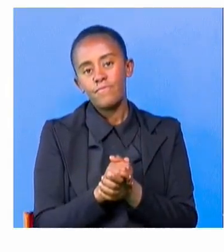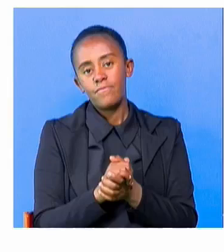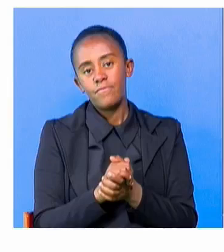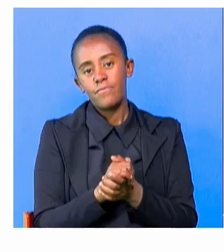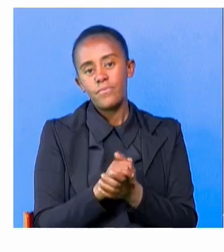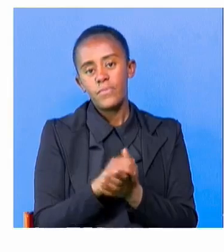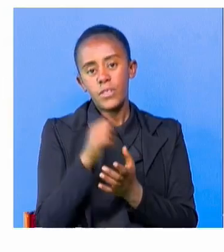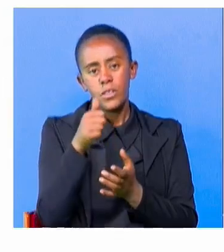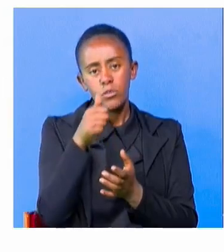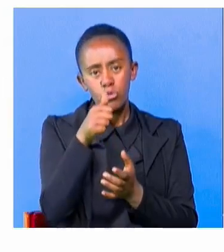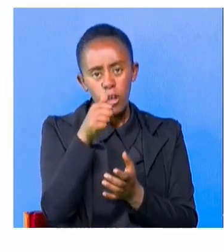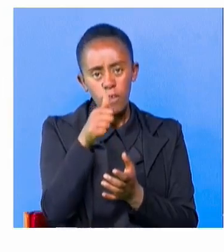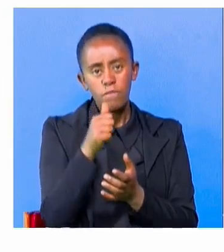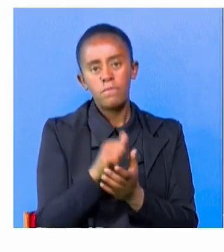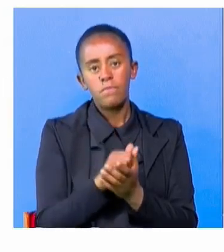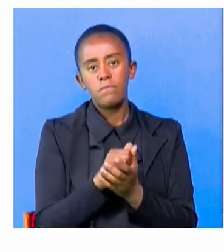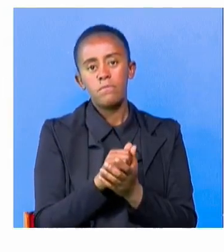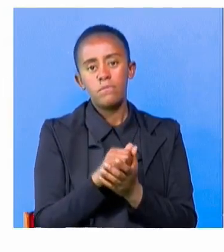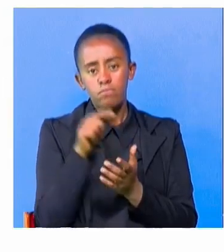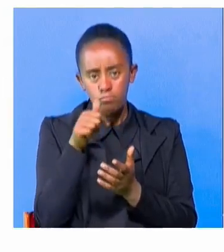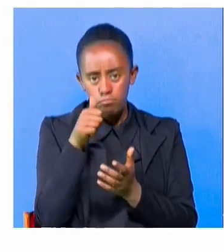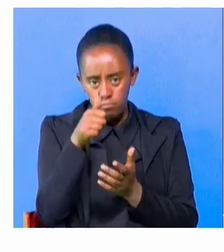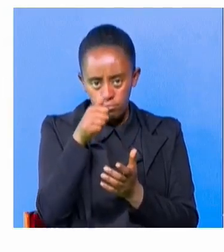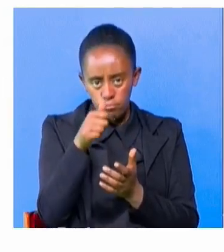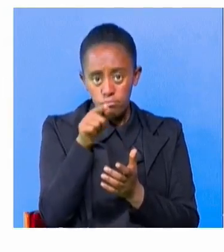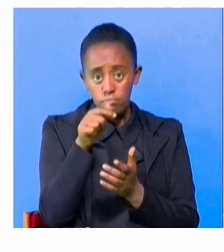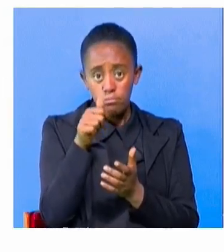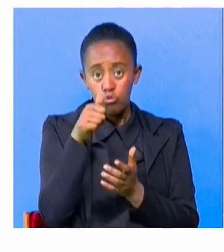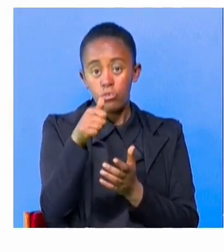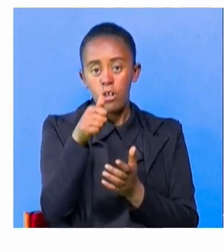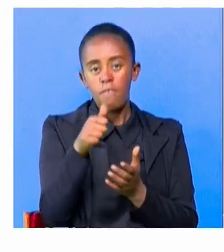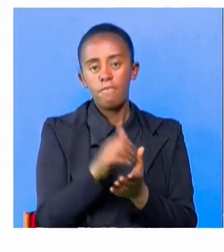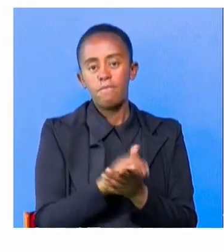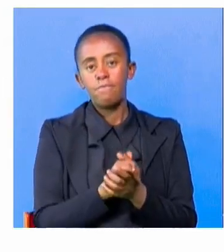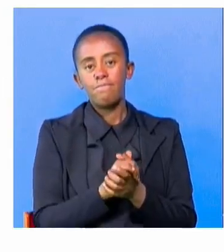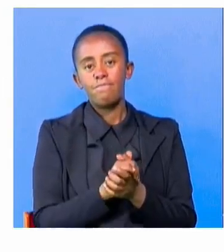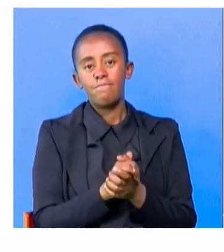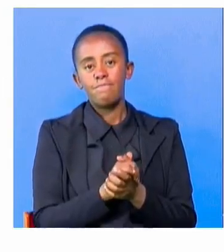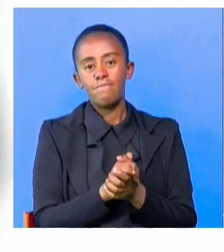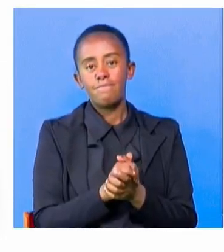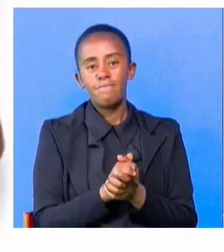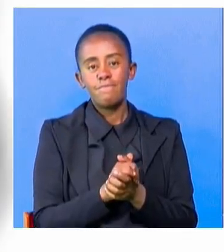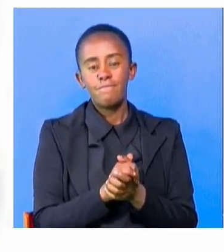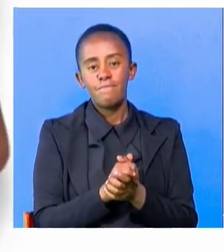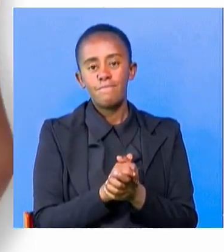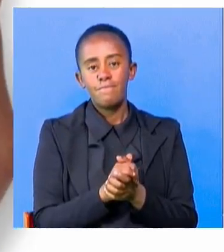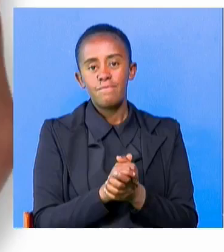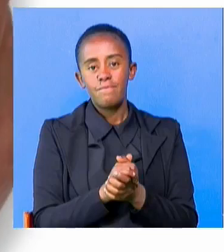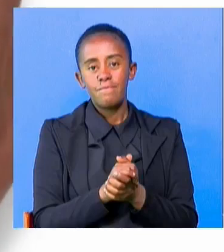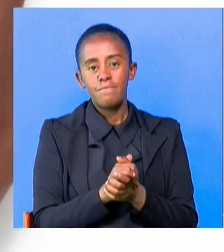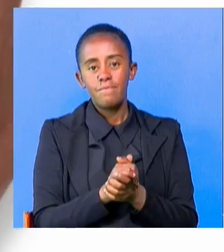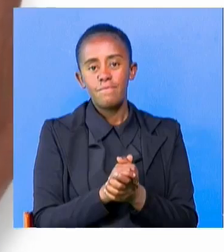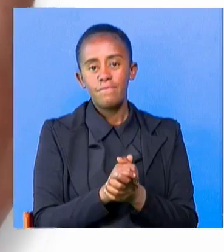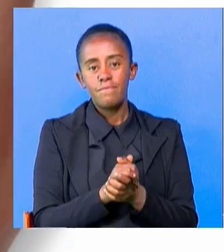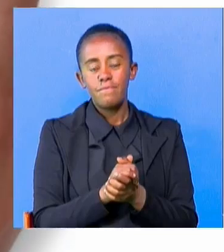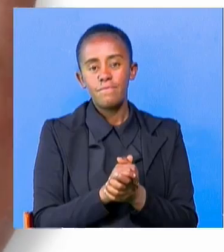yourself as a